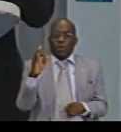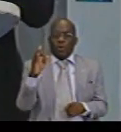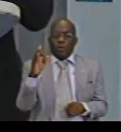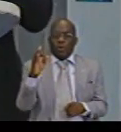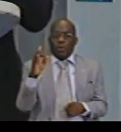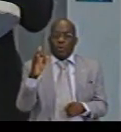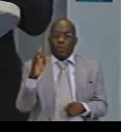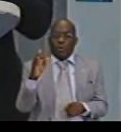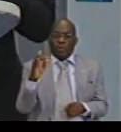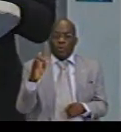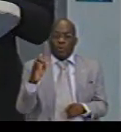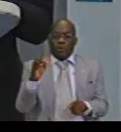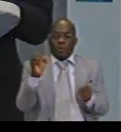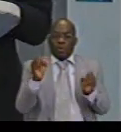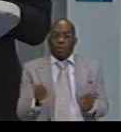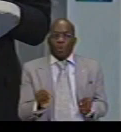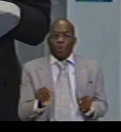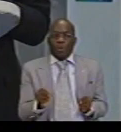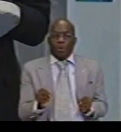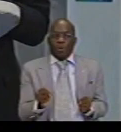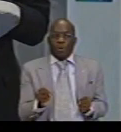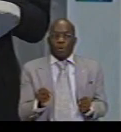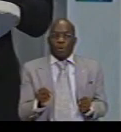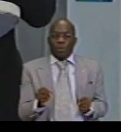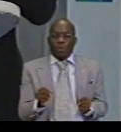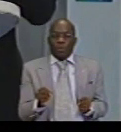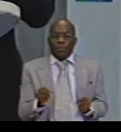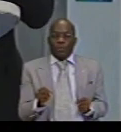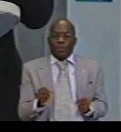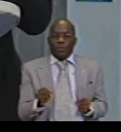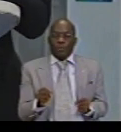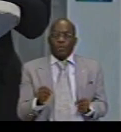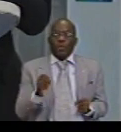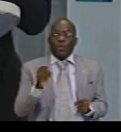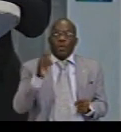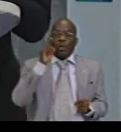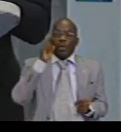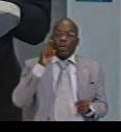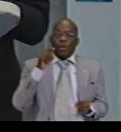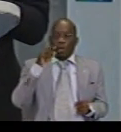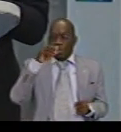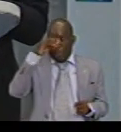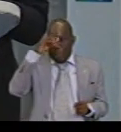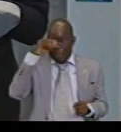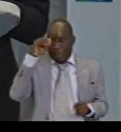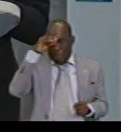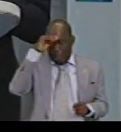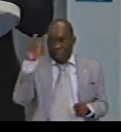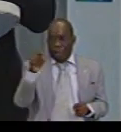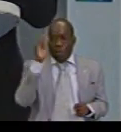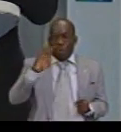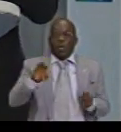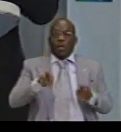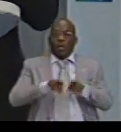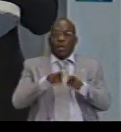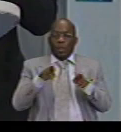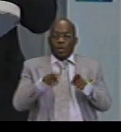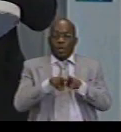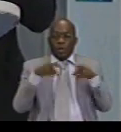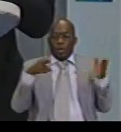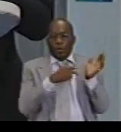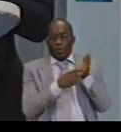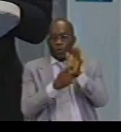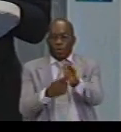And he will touch our needs. He will reveal hidden things in us. And there will be liberty